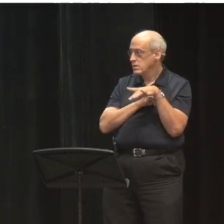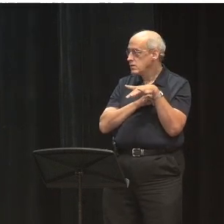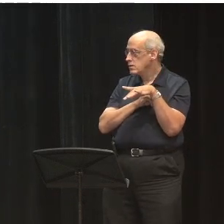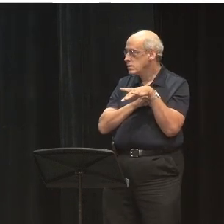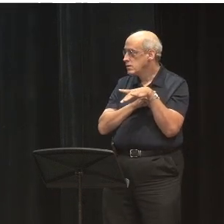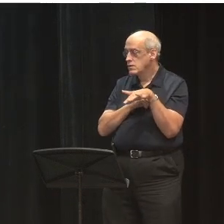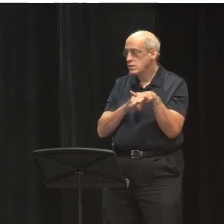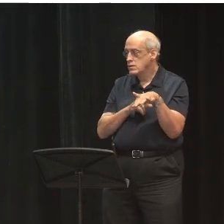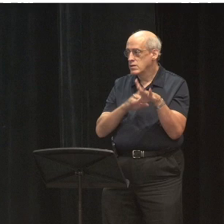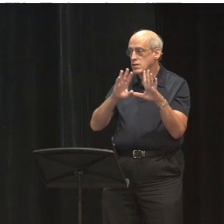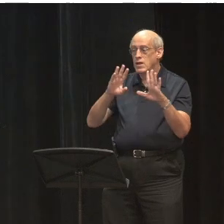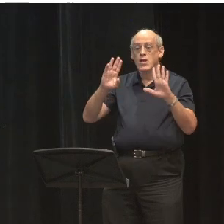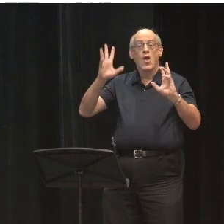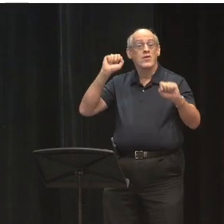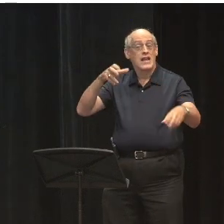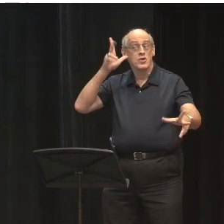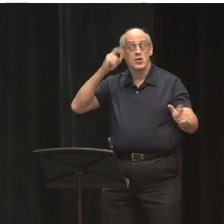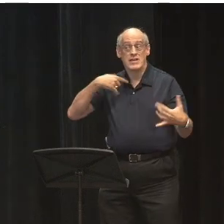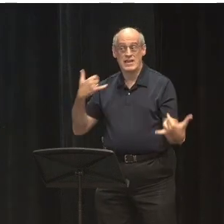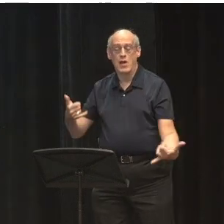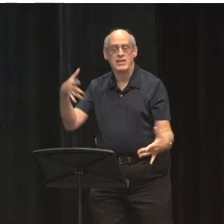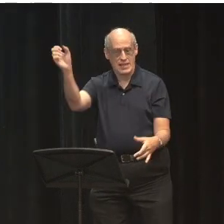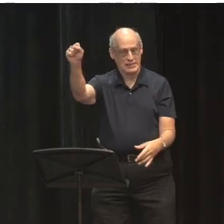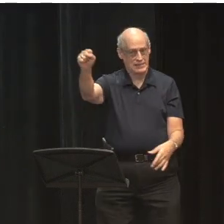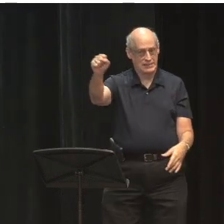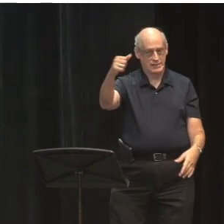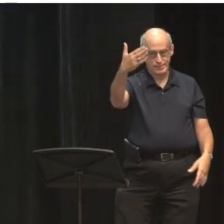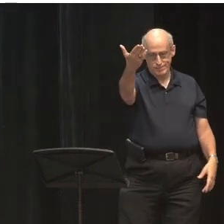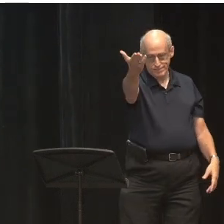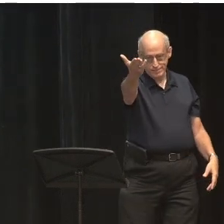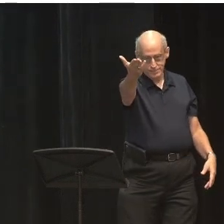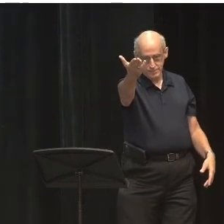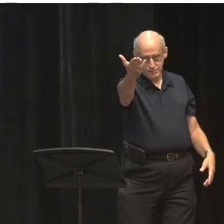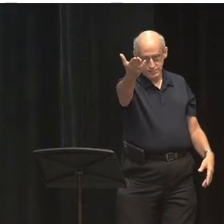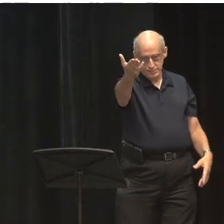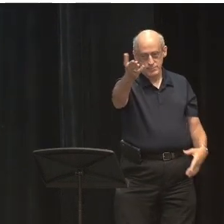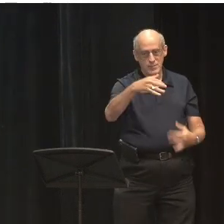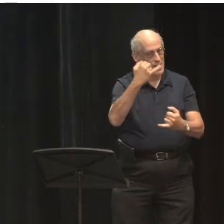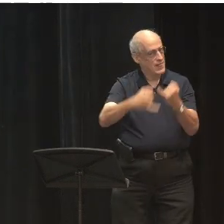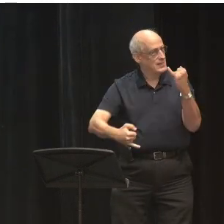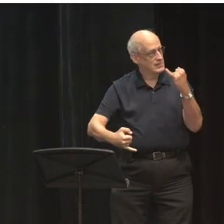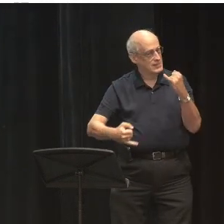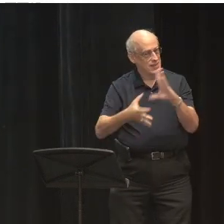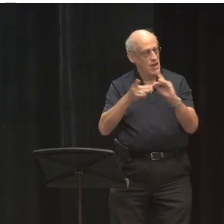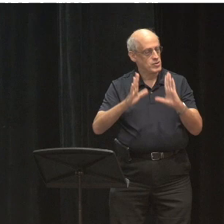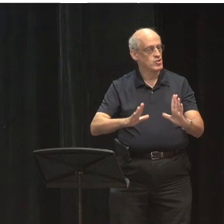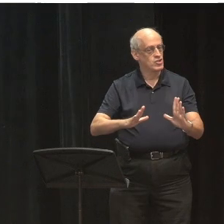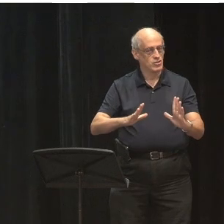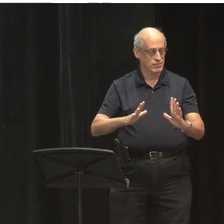Unmute. Okay, can you hear me now? Yes, we can, Mr. Greenwald. You get the last comment tonight. Oh,